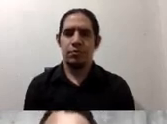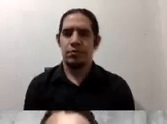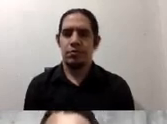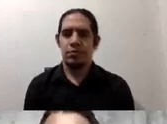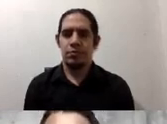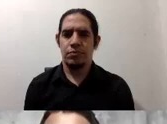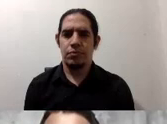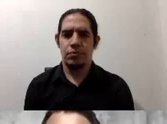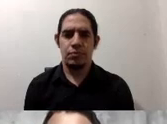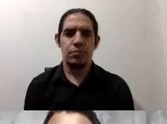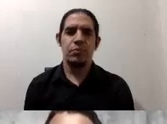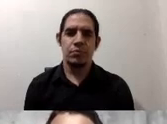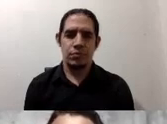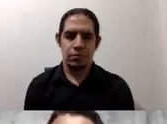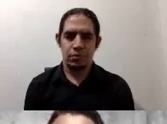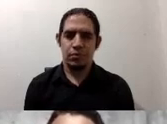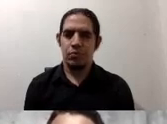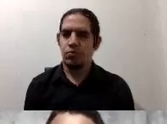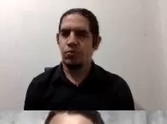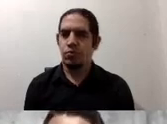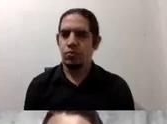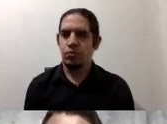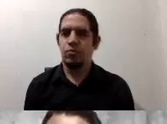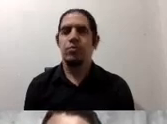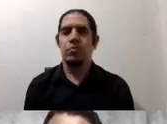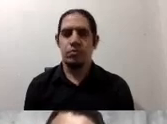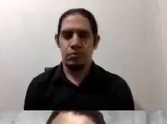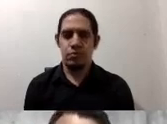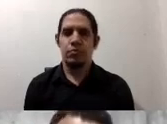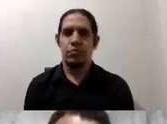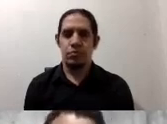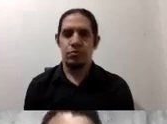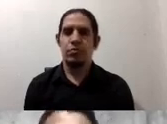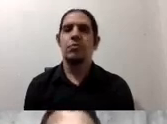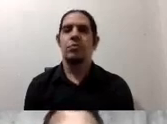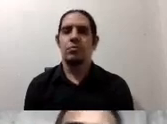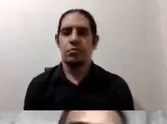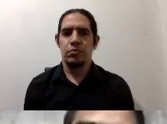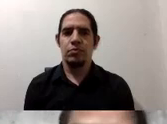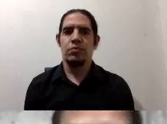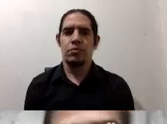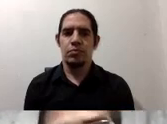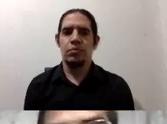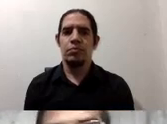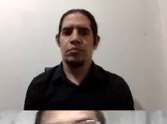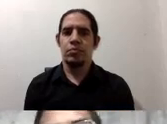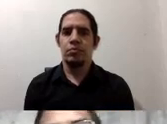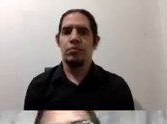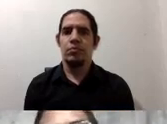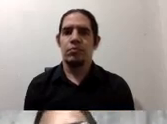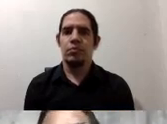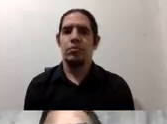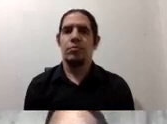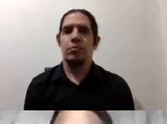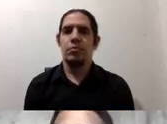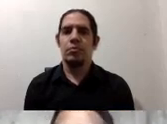and categorization approach in order to give it a story-like structure of interpretation. After that, we also use